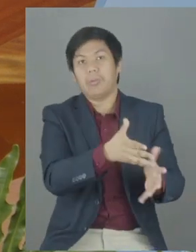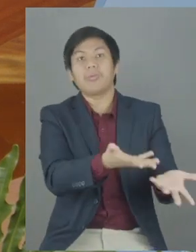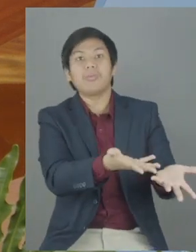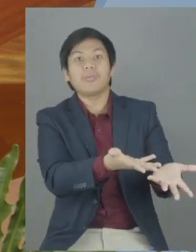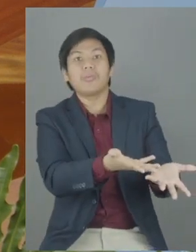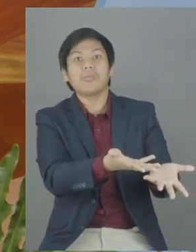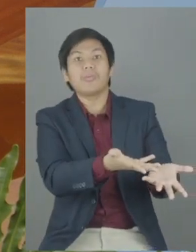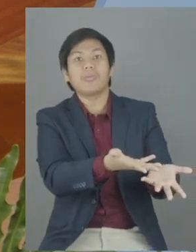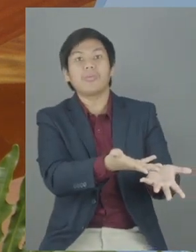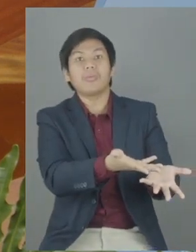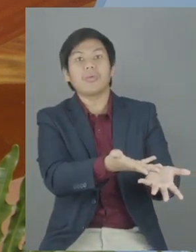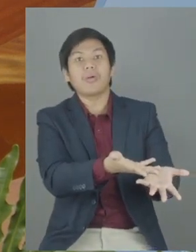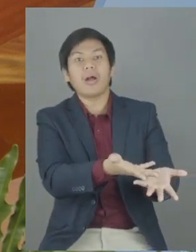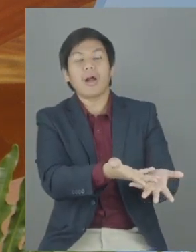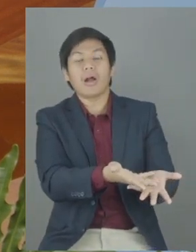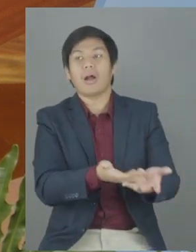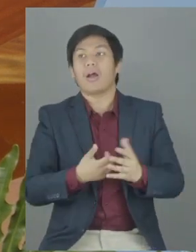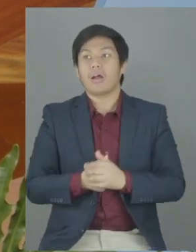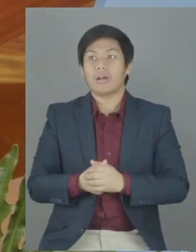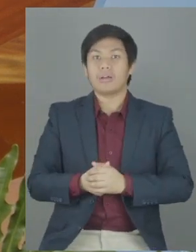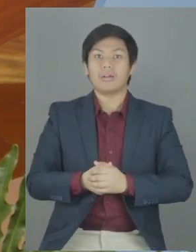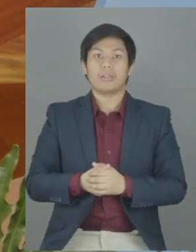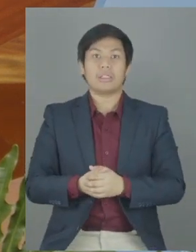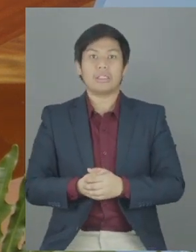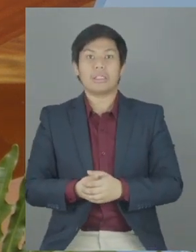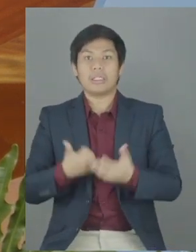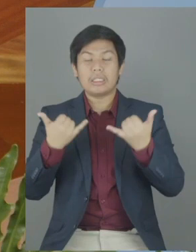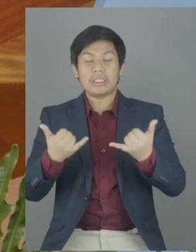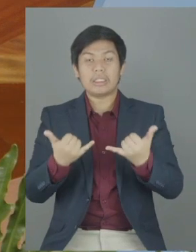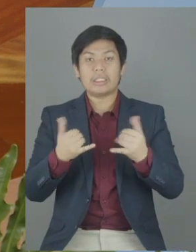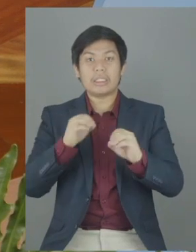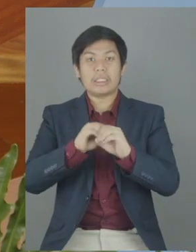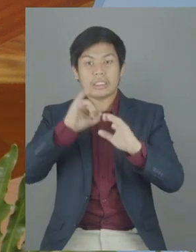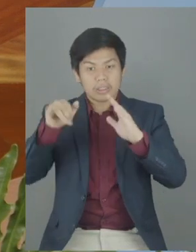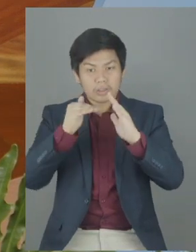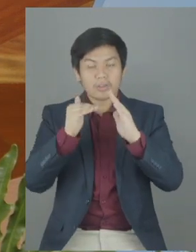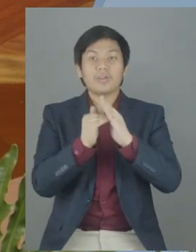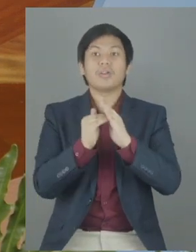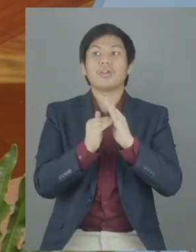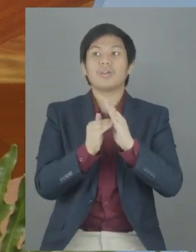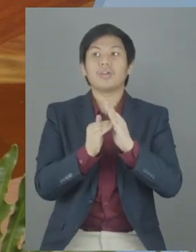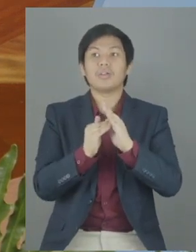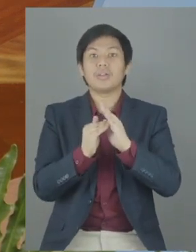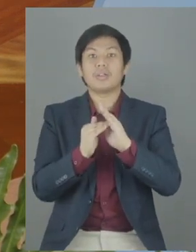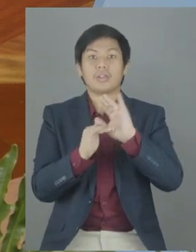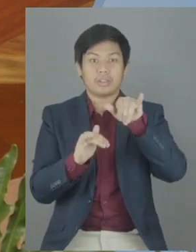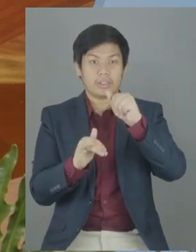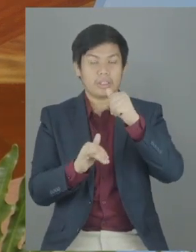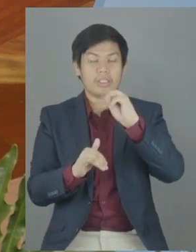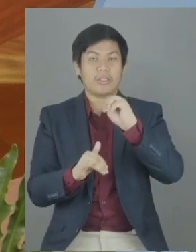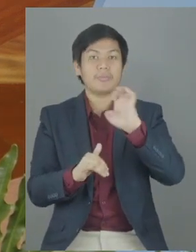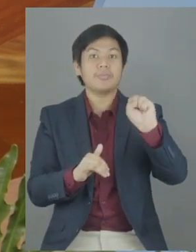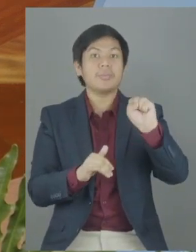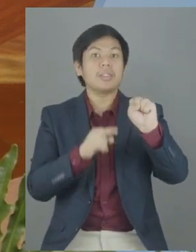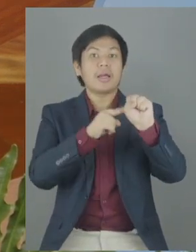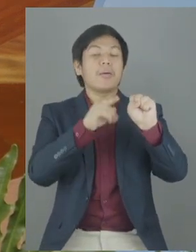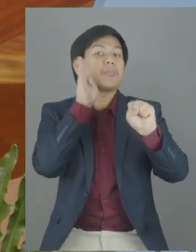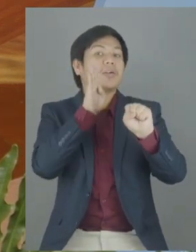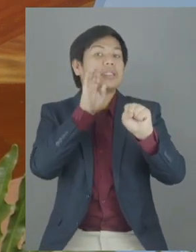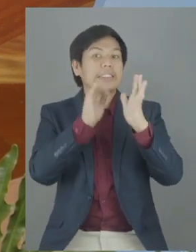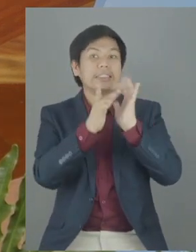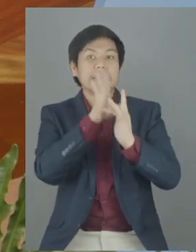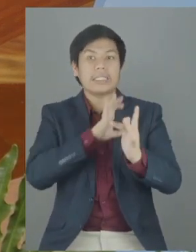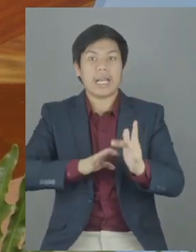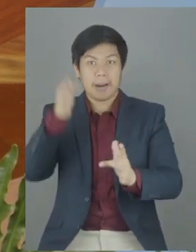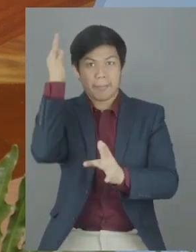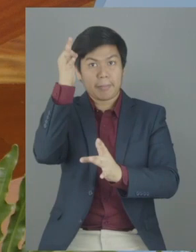And in the same church, and I mean, in Jerusalem, when James was pastoring it, the brother of Christ, one of the